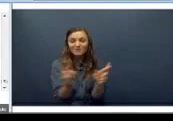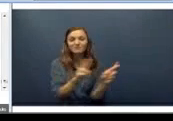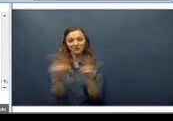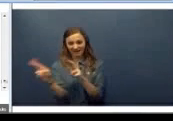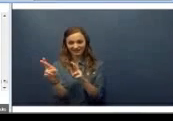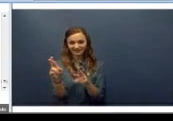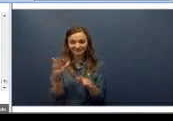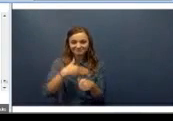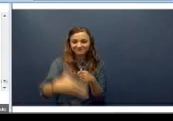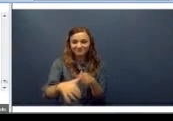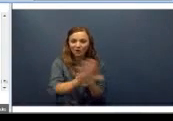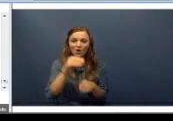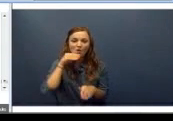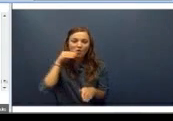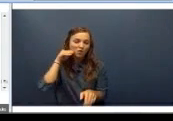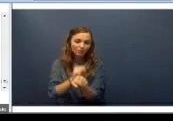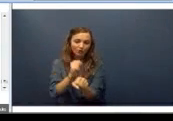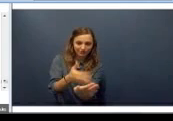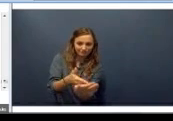Be ready, do your homework.